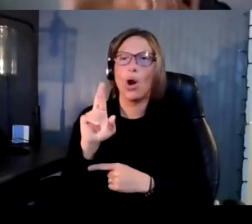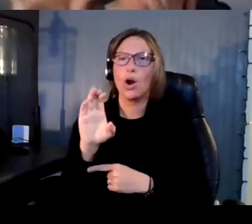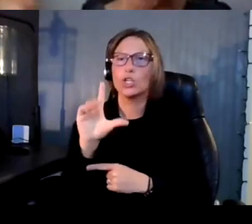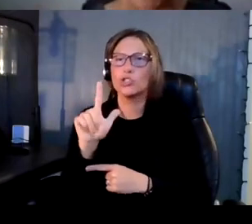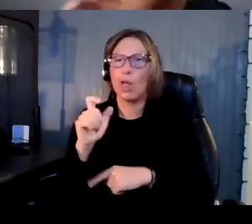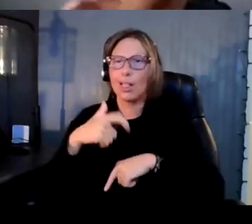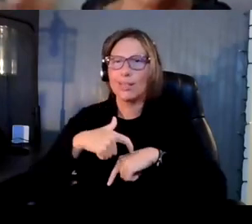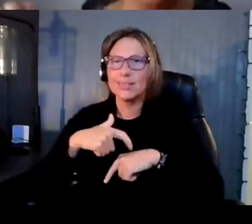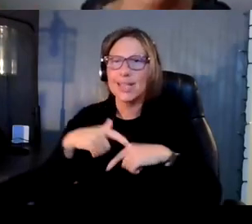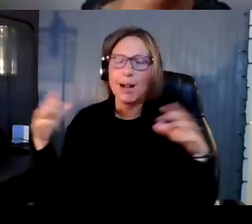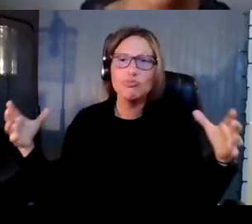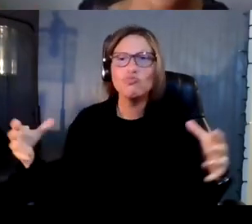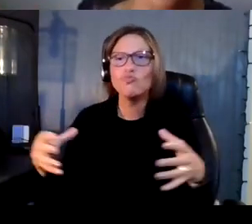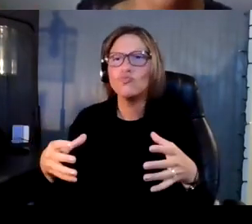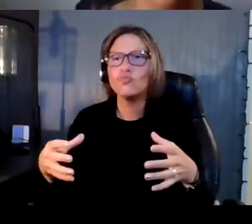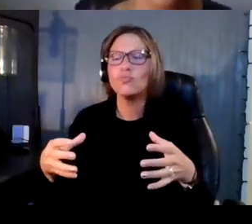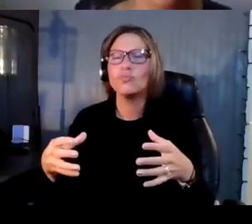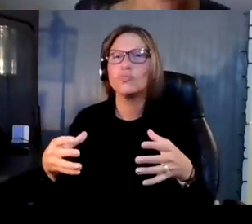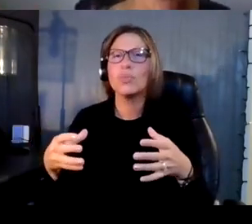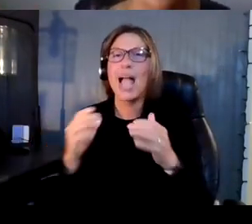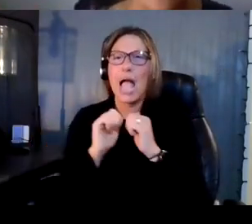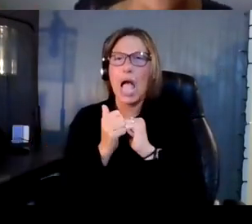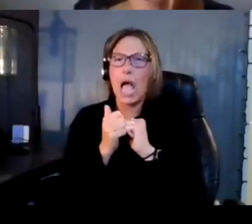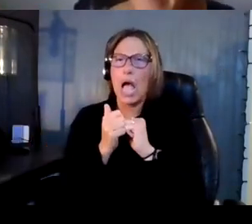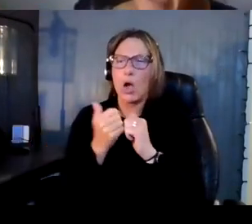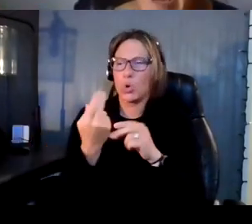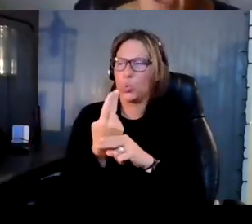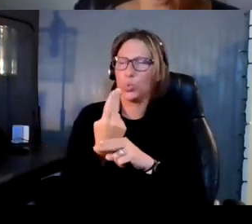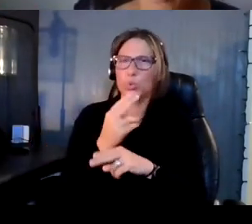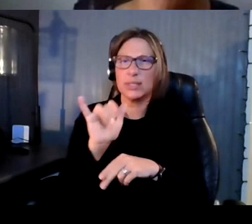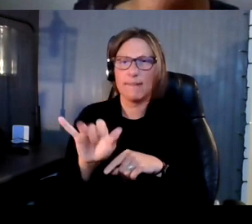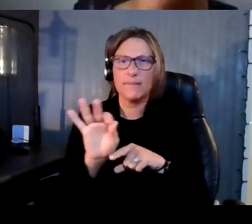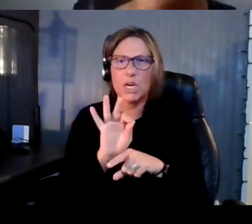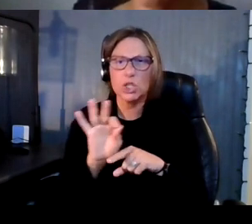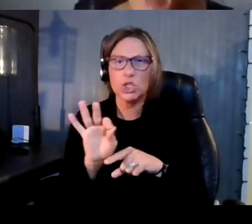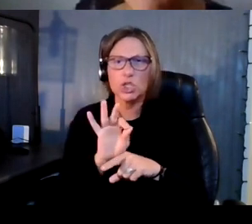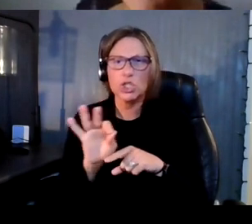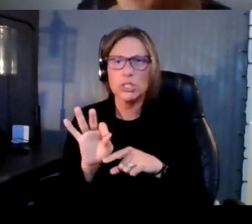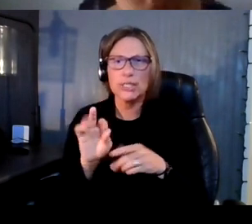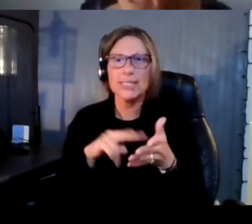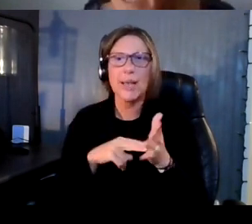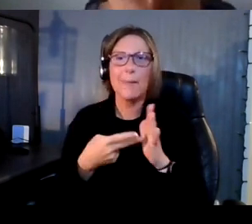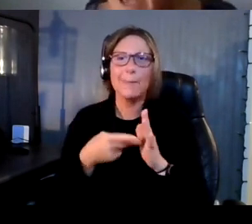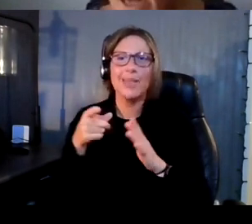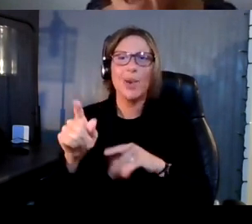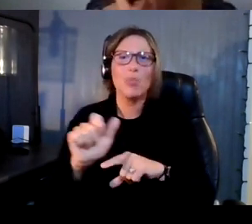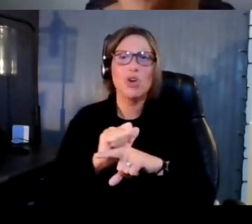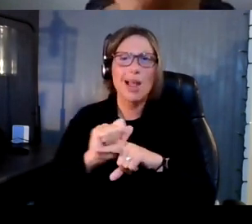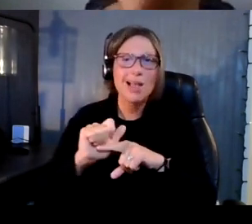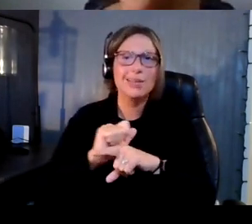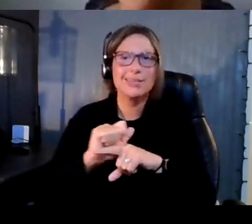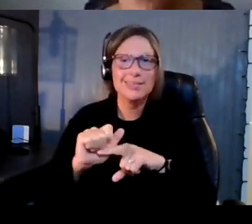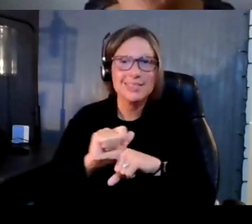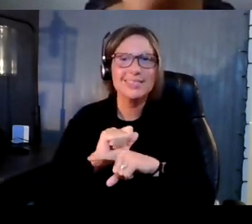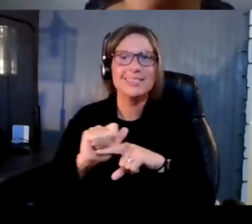things. What are ways that we can use some of those functions and have our learners have practice? Because that's how they learn,